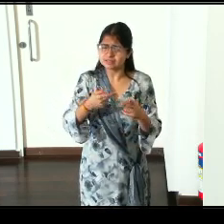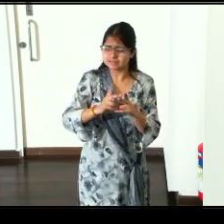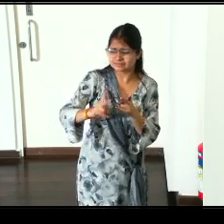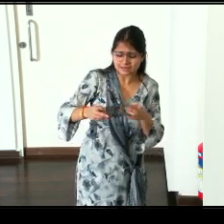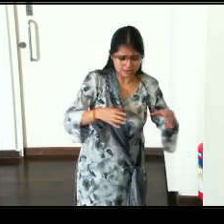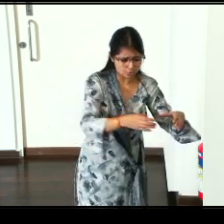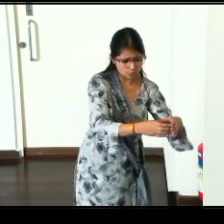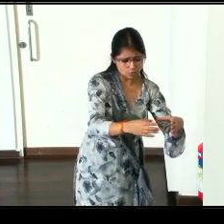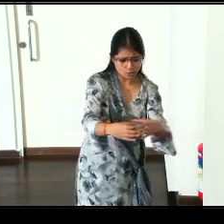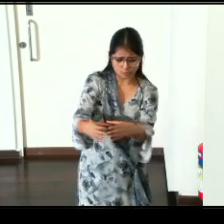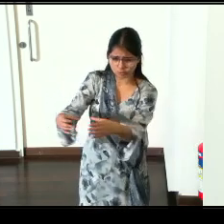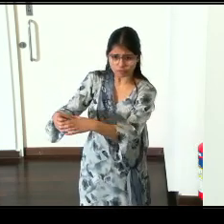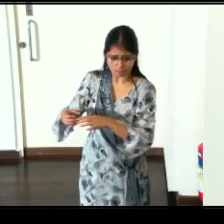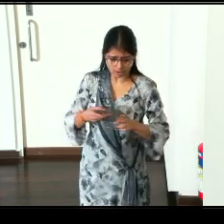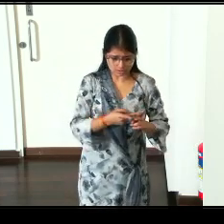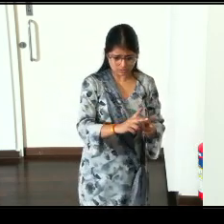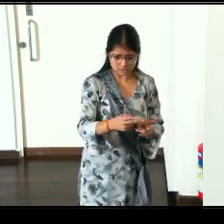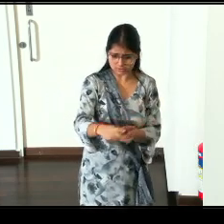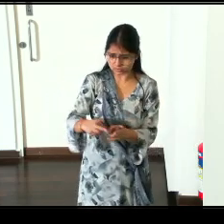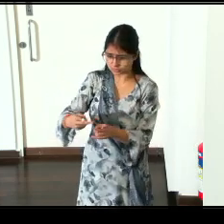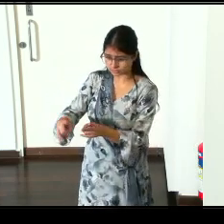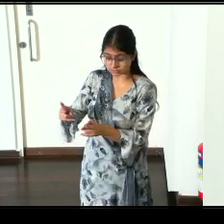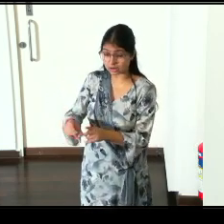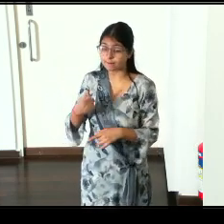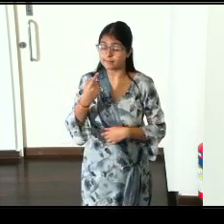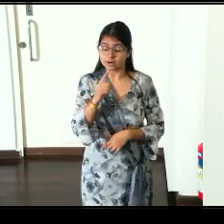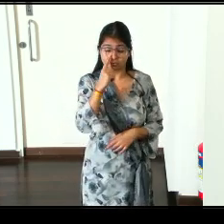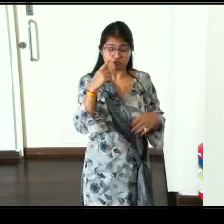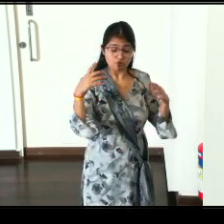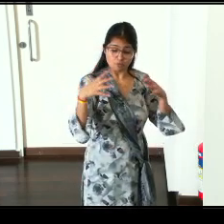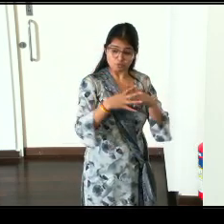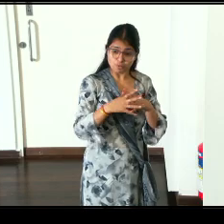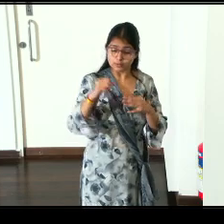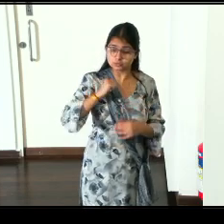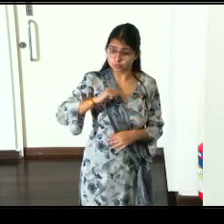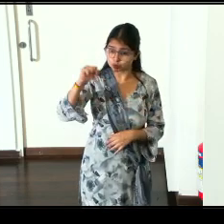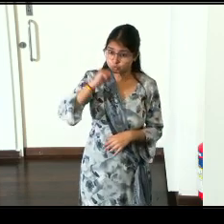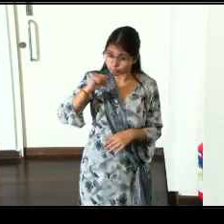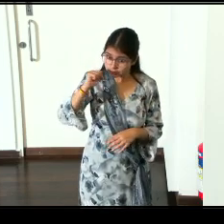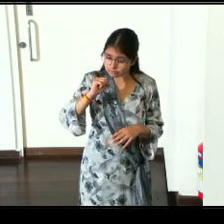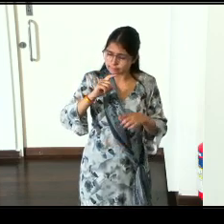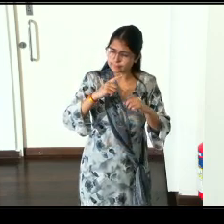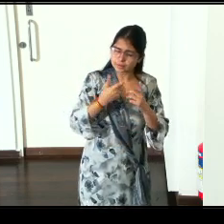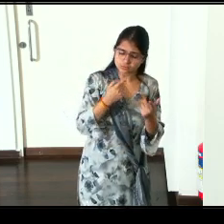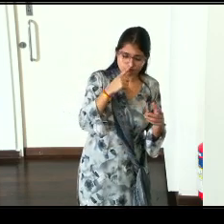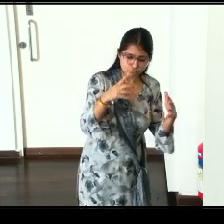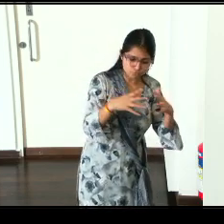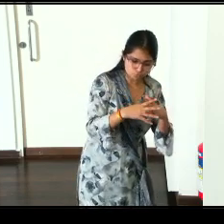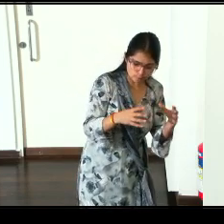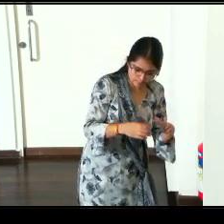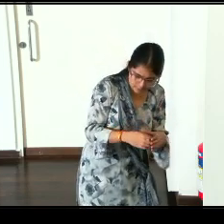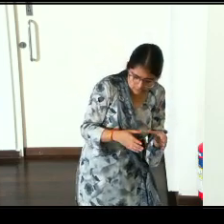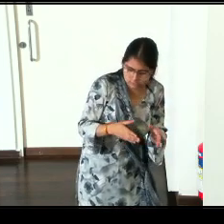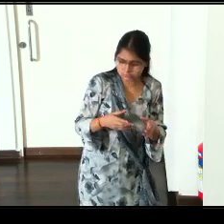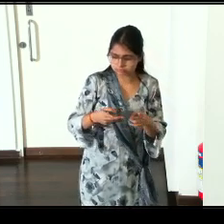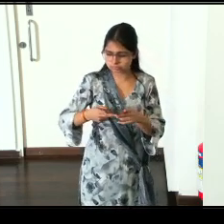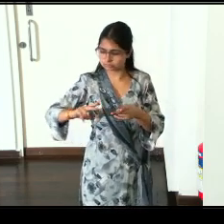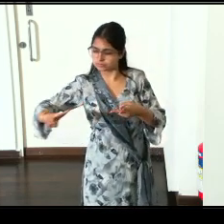groups within the autonomous women's movement, but also outside of it, the sort of women's wings of at